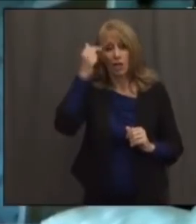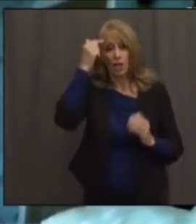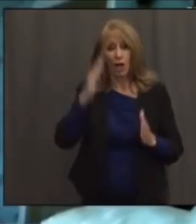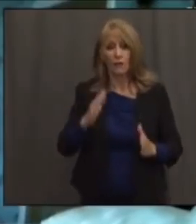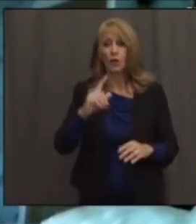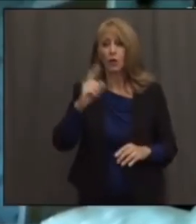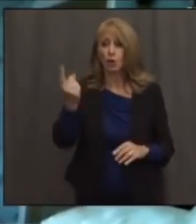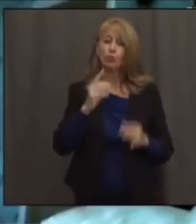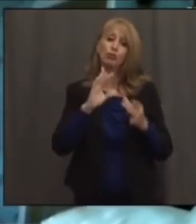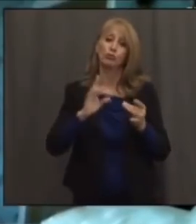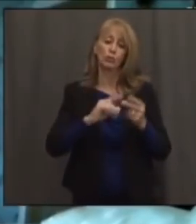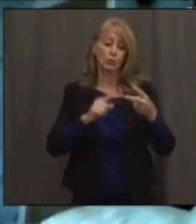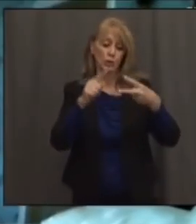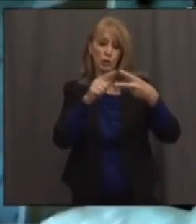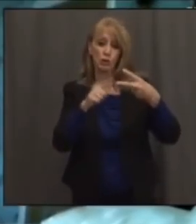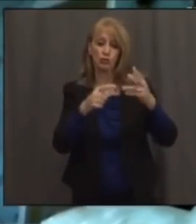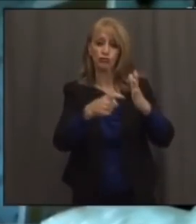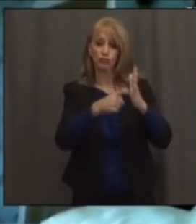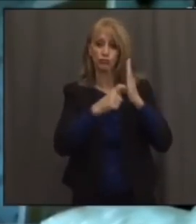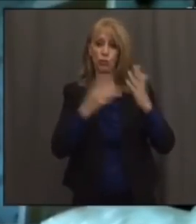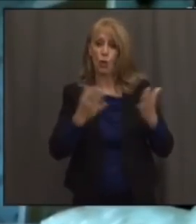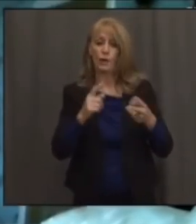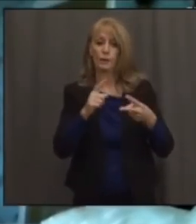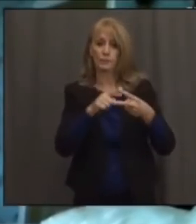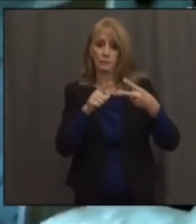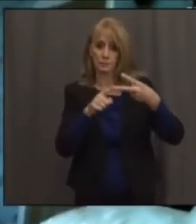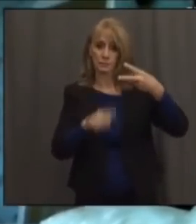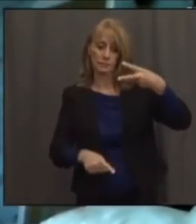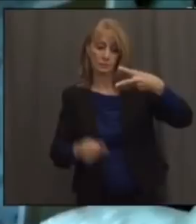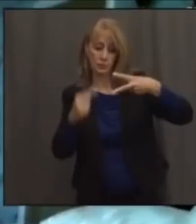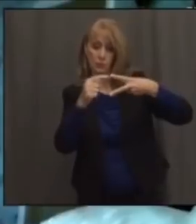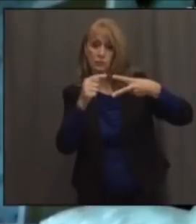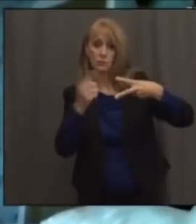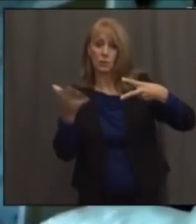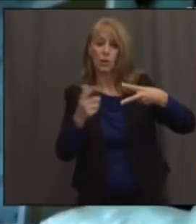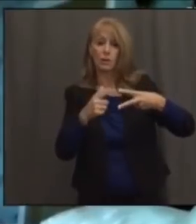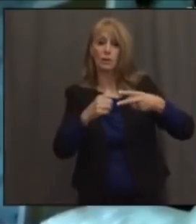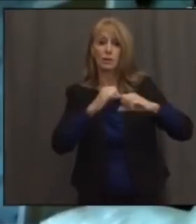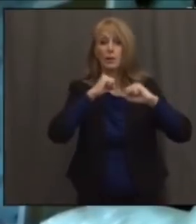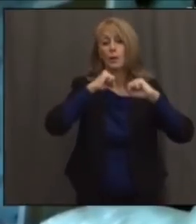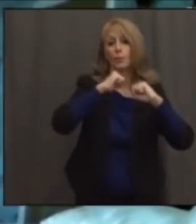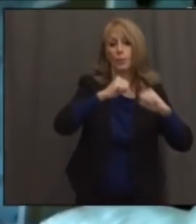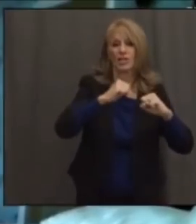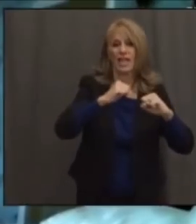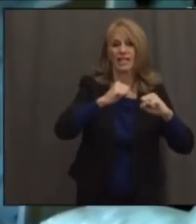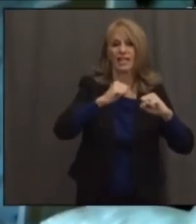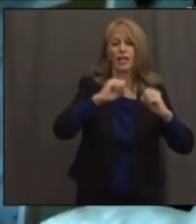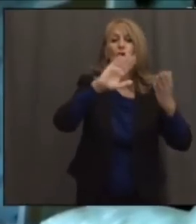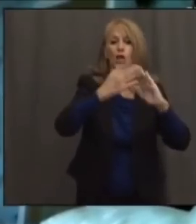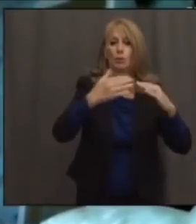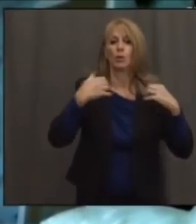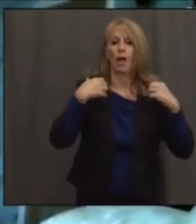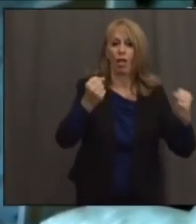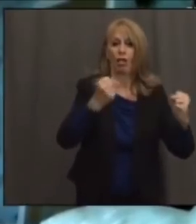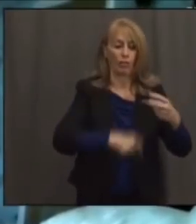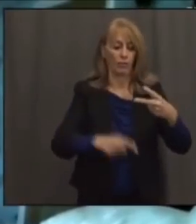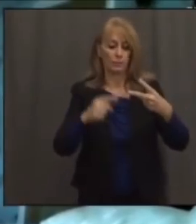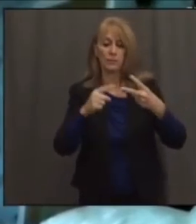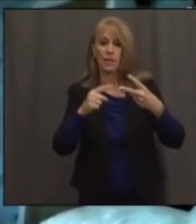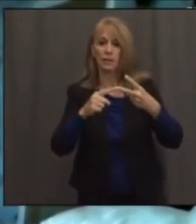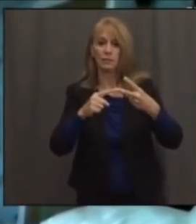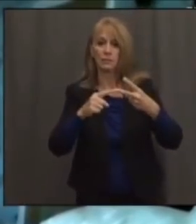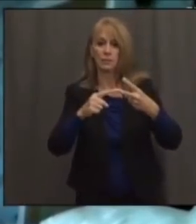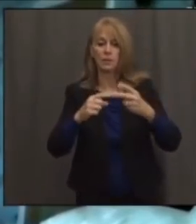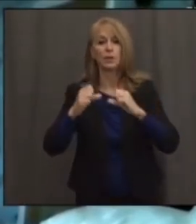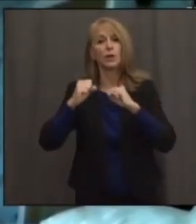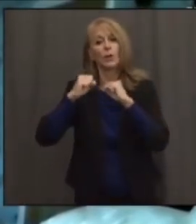mandates. One was and what you placed as priority. One was protecting the health of our communities. And then the second was